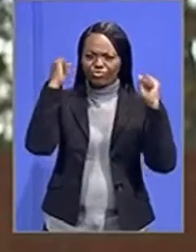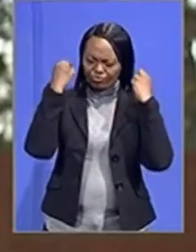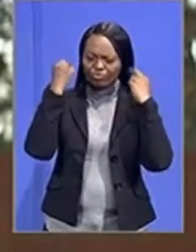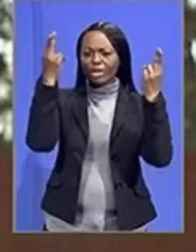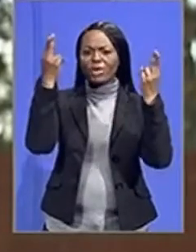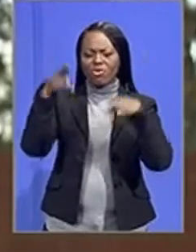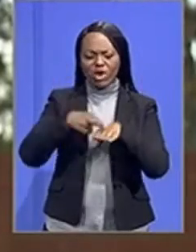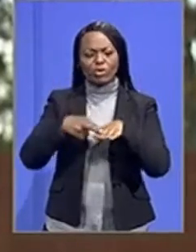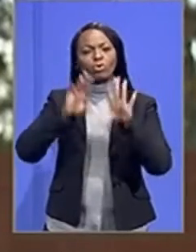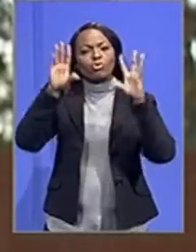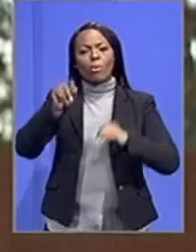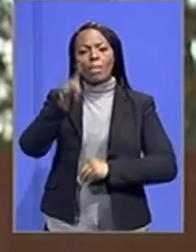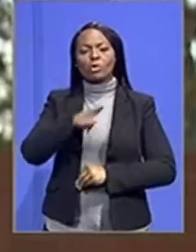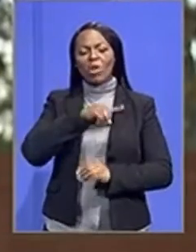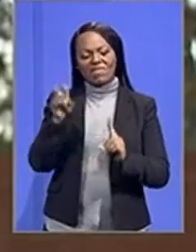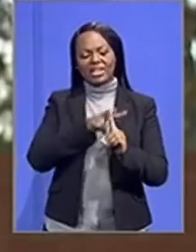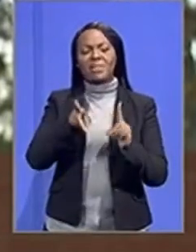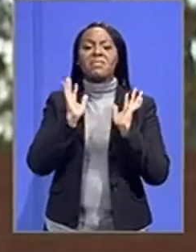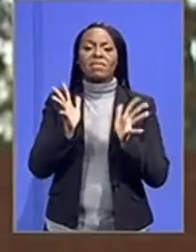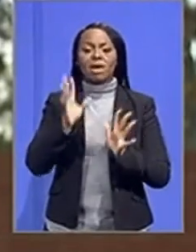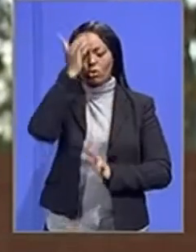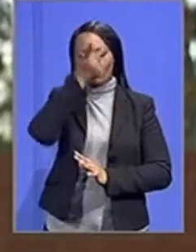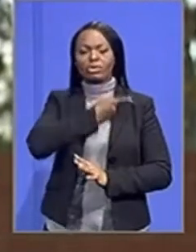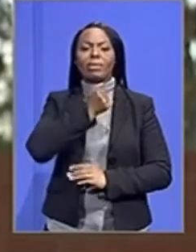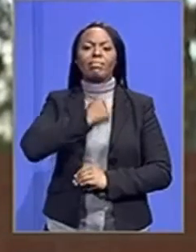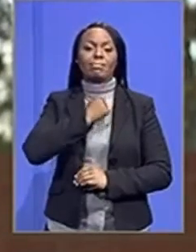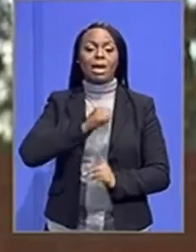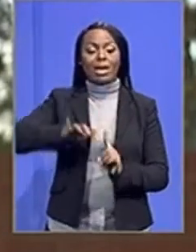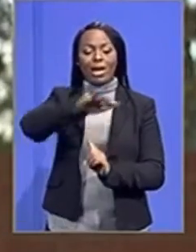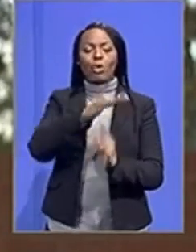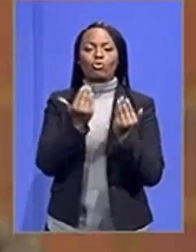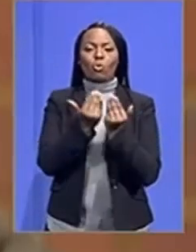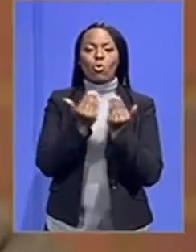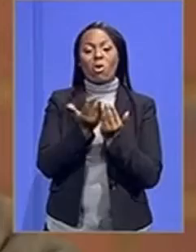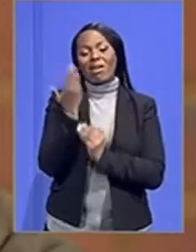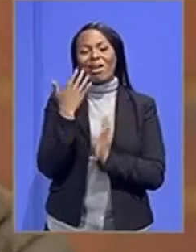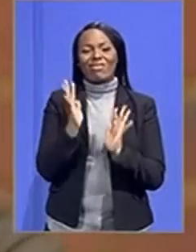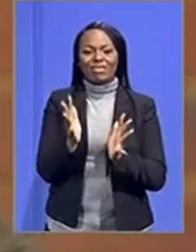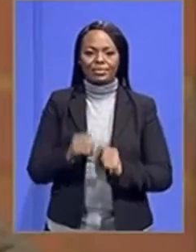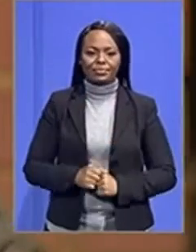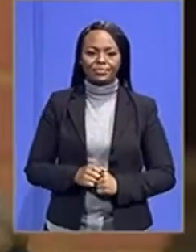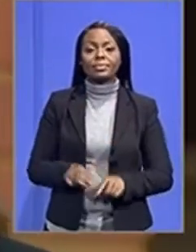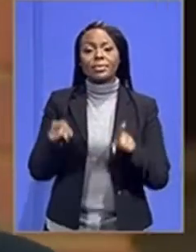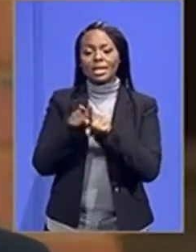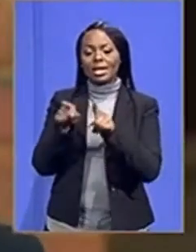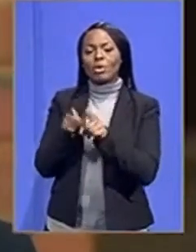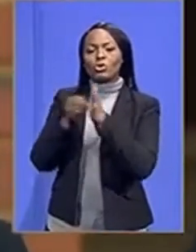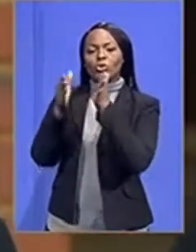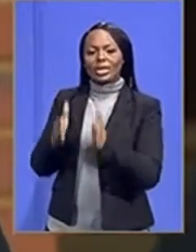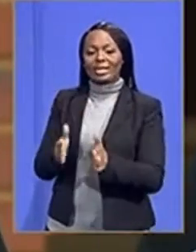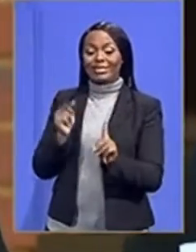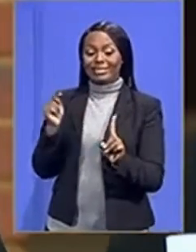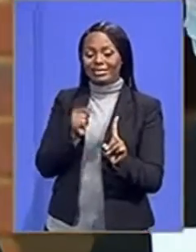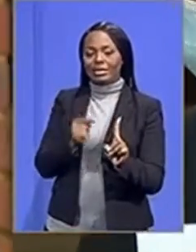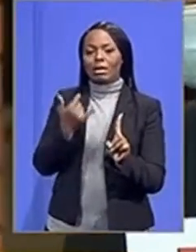racism. She had been a victim of racism at the school previously. Ye mongwe wa bao ba ile go ba itemogela